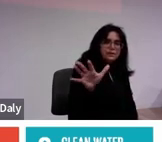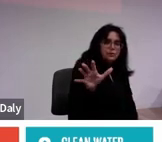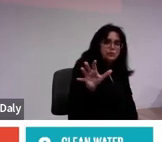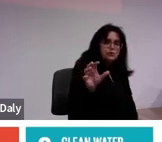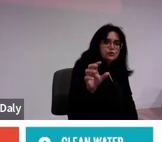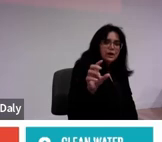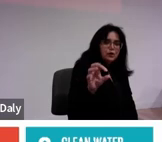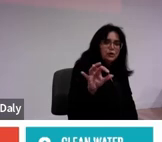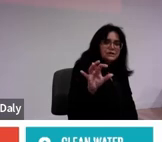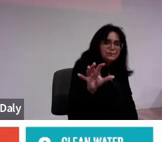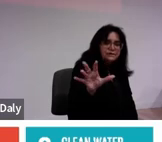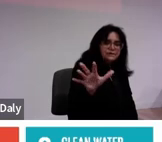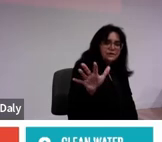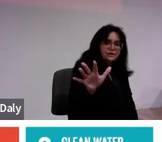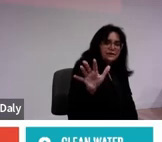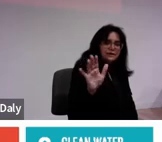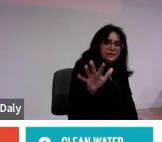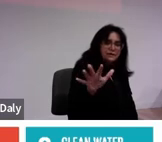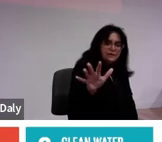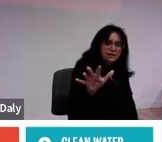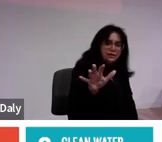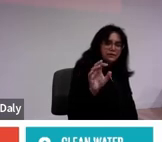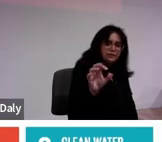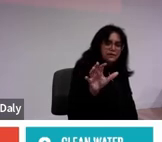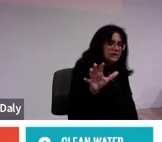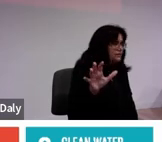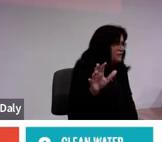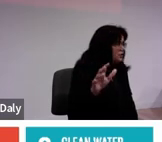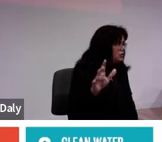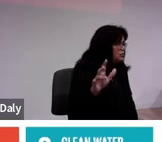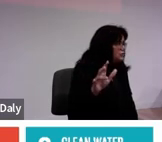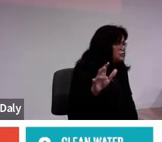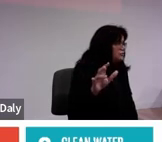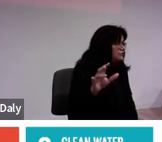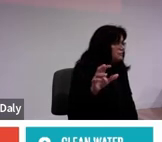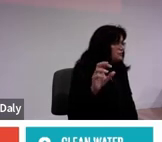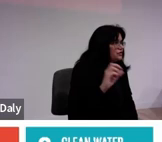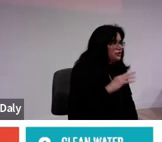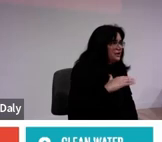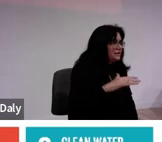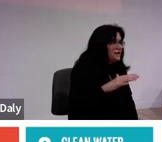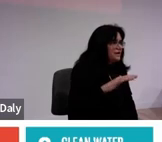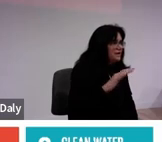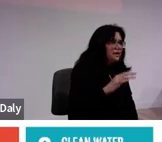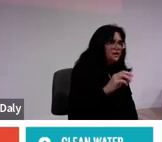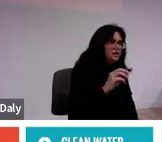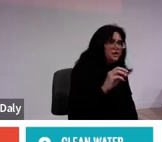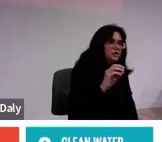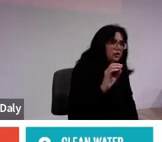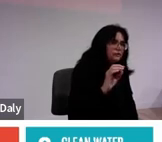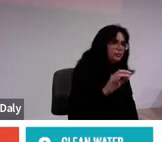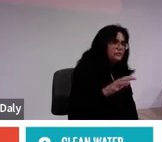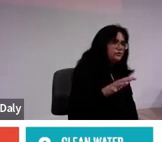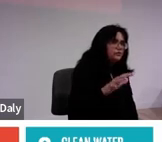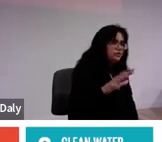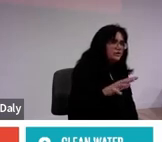Indigenous peoples are not specifically in these 17 goals, they're certainly there in any